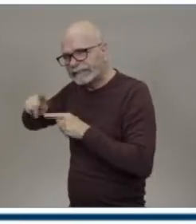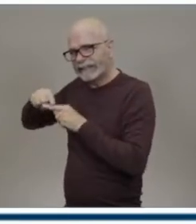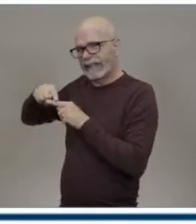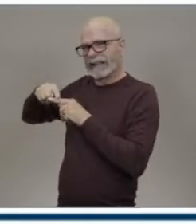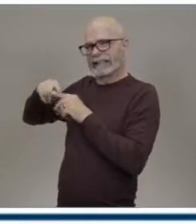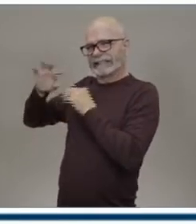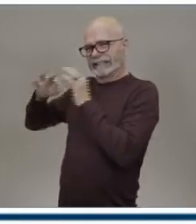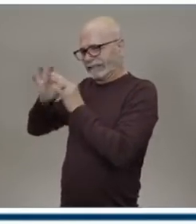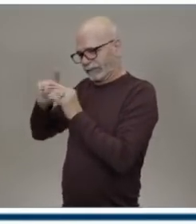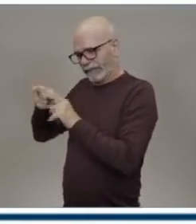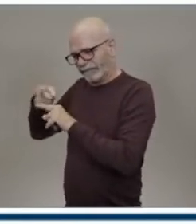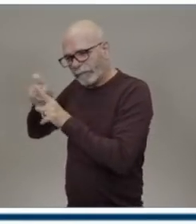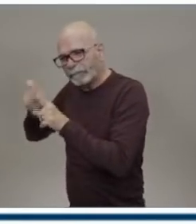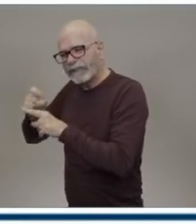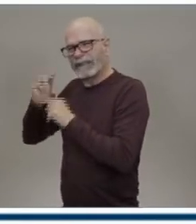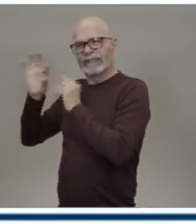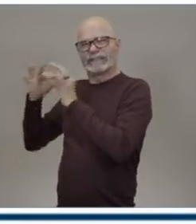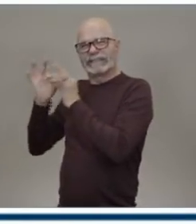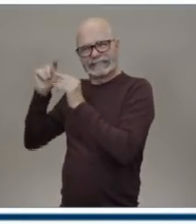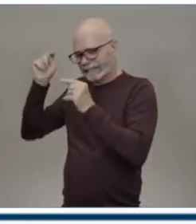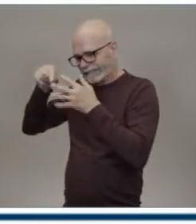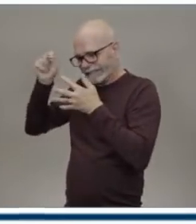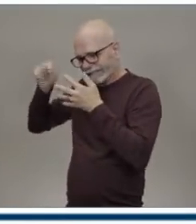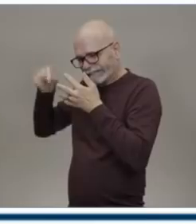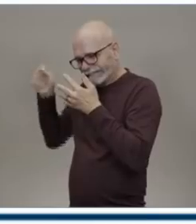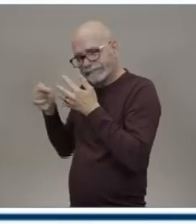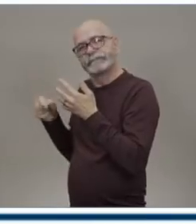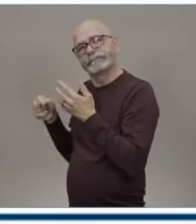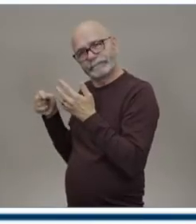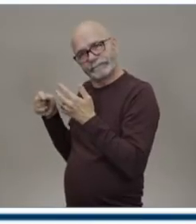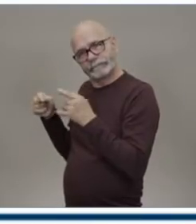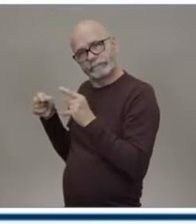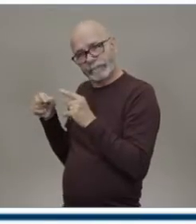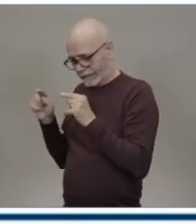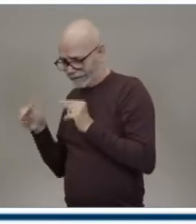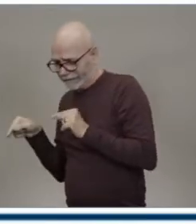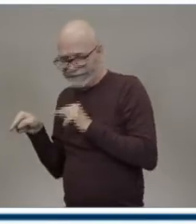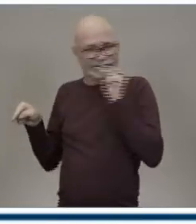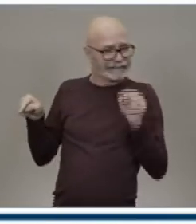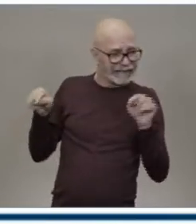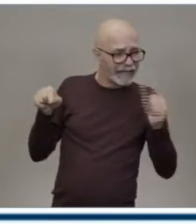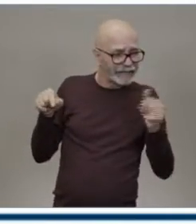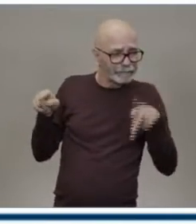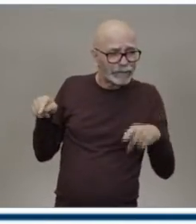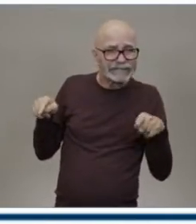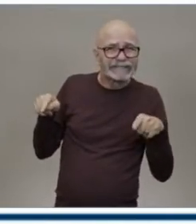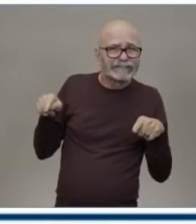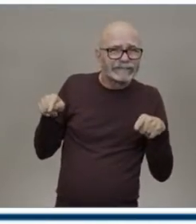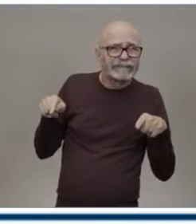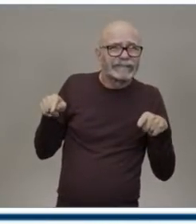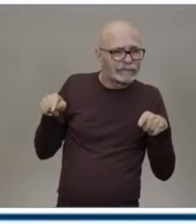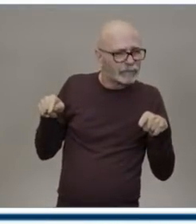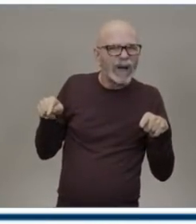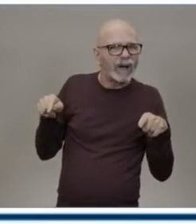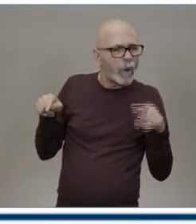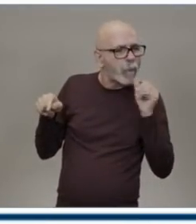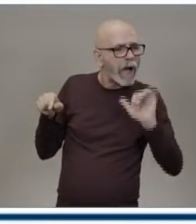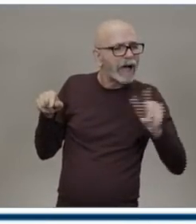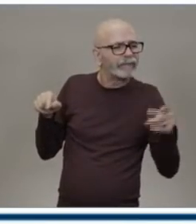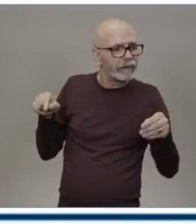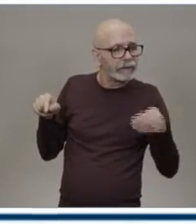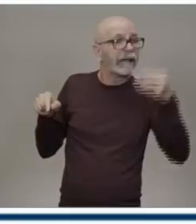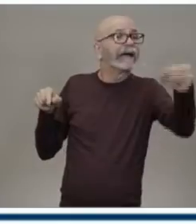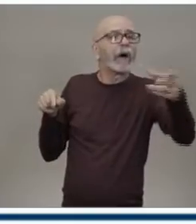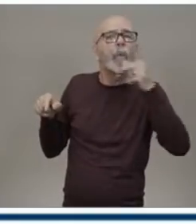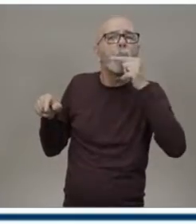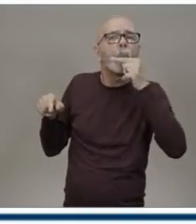where the case that's in front of us may themselves have been exposed, and then who else may have been exposed, maybe a week or 2 weeks